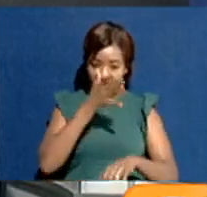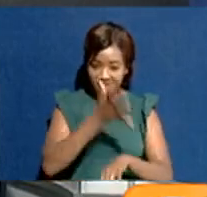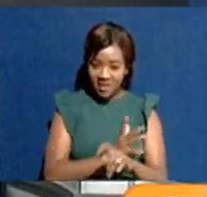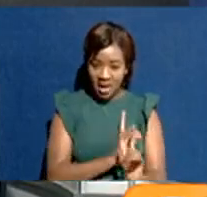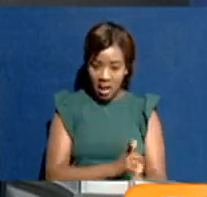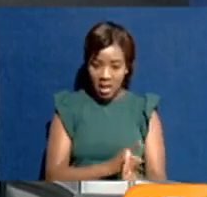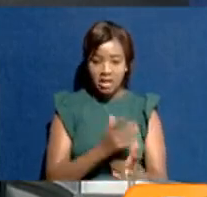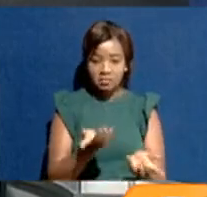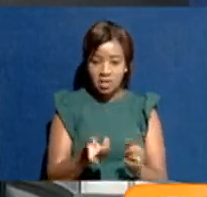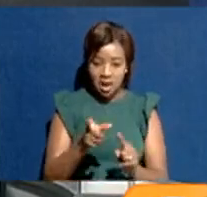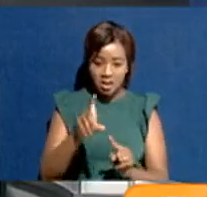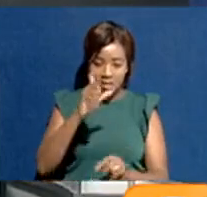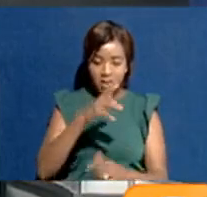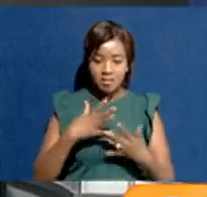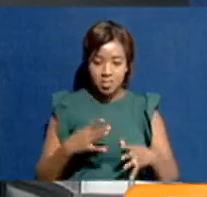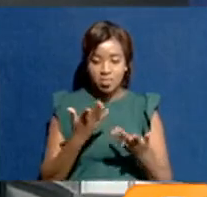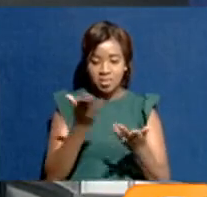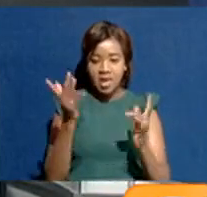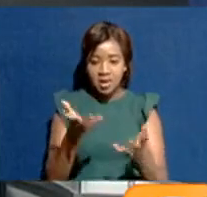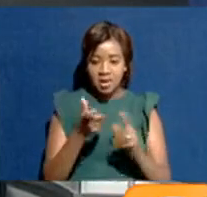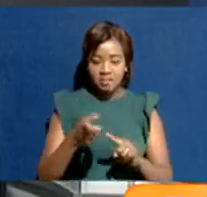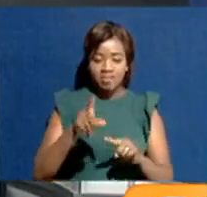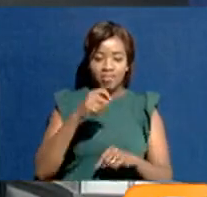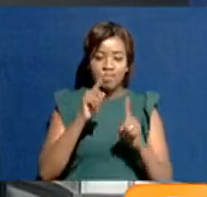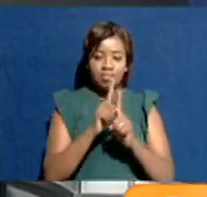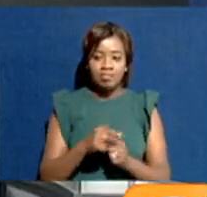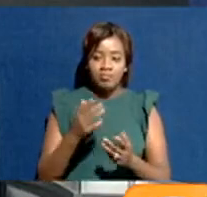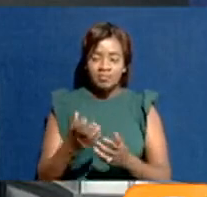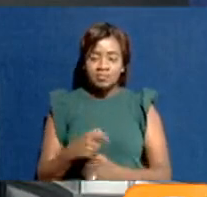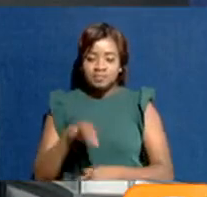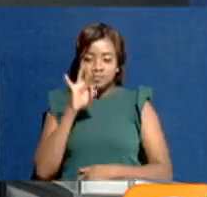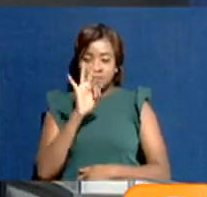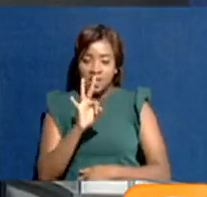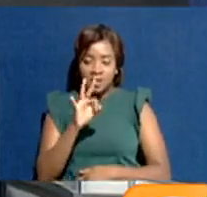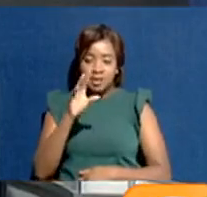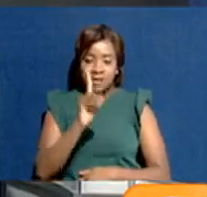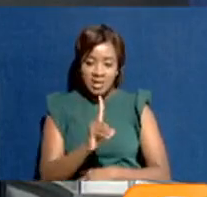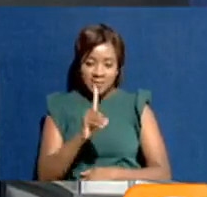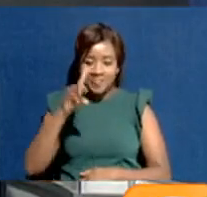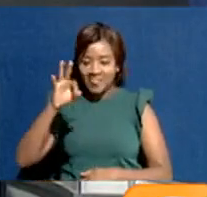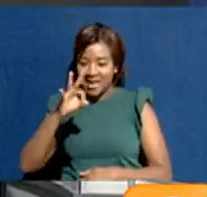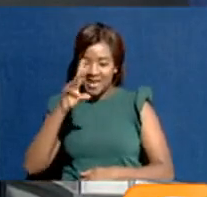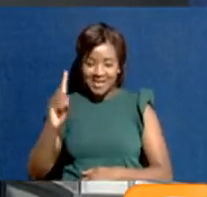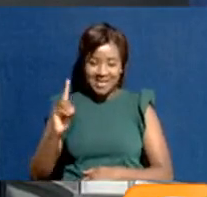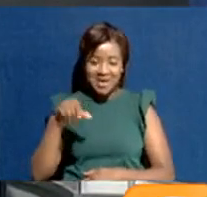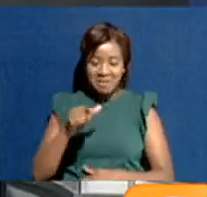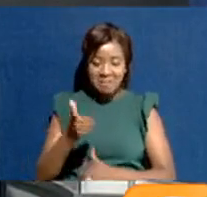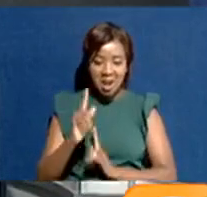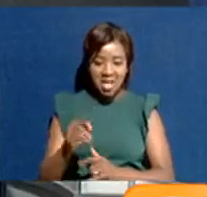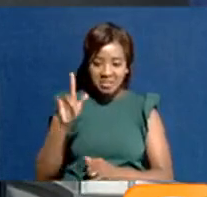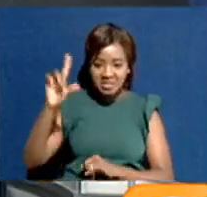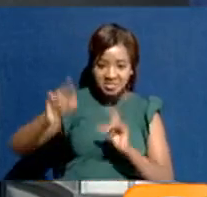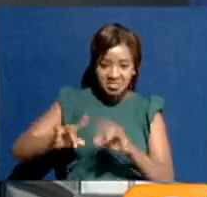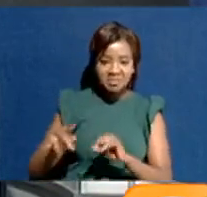local venture is now leveraging on artificial intelligence to produce 3D prosthetic limbs, which are not only cheaper, but also